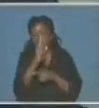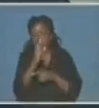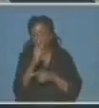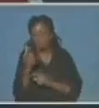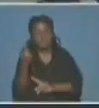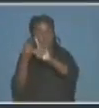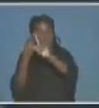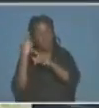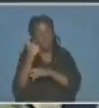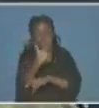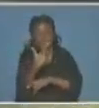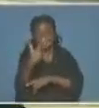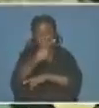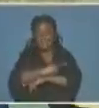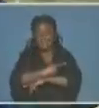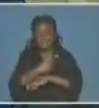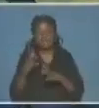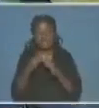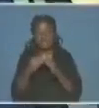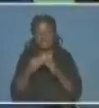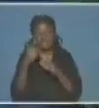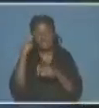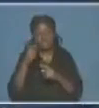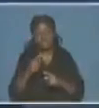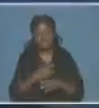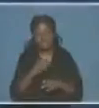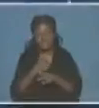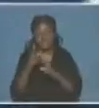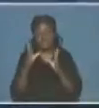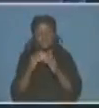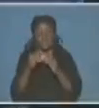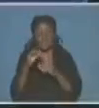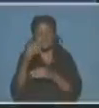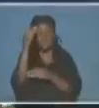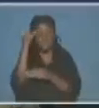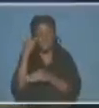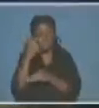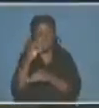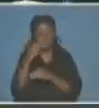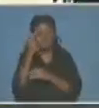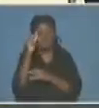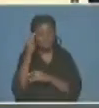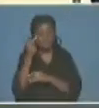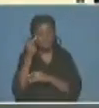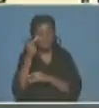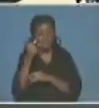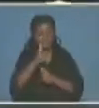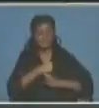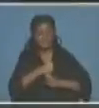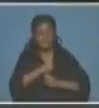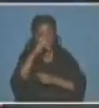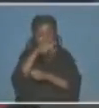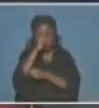the 44th regular meeting of the heads of government of the Caribbean community. Canadian Prime Minister Justin Trudeau, among the many